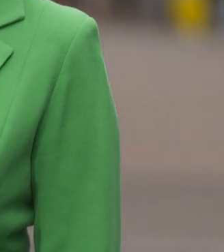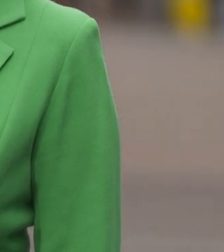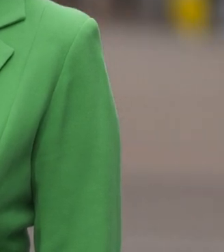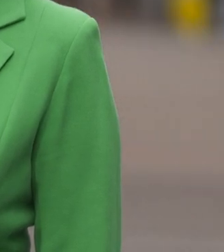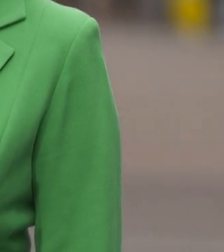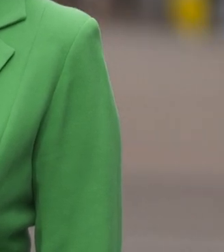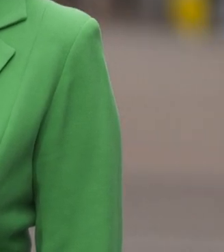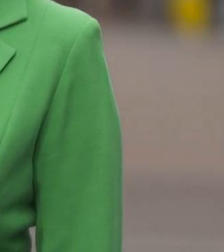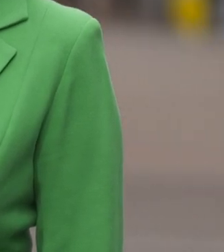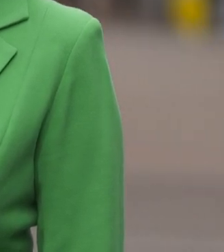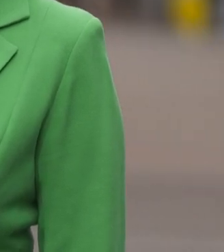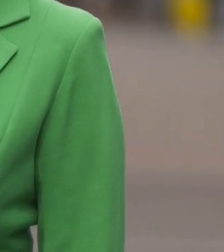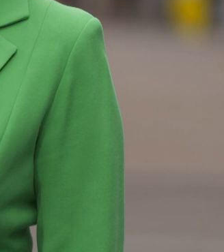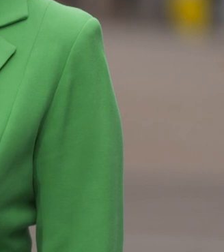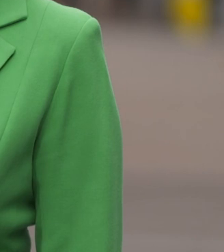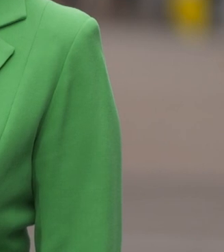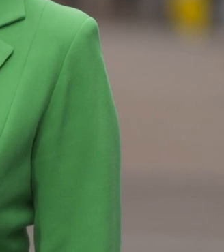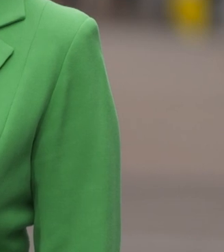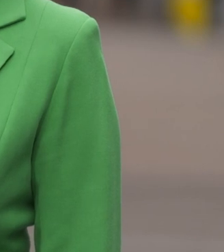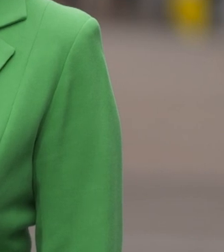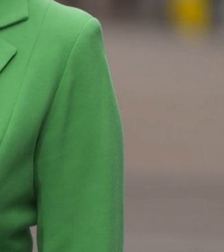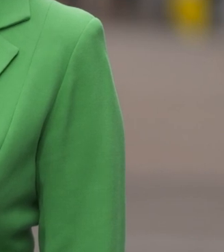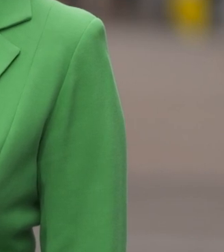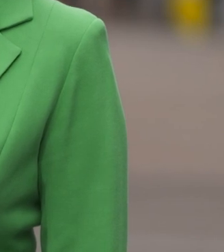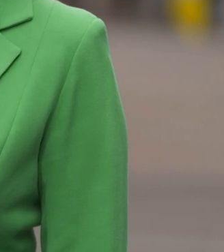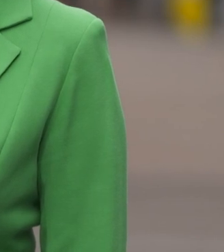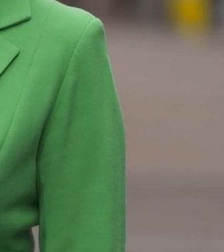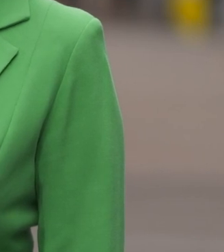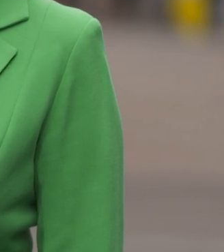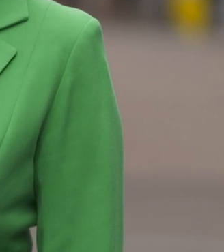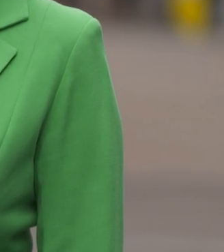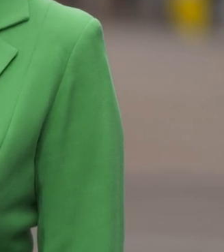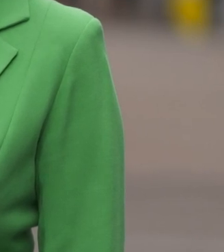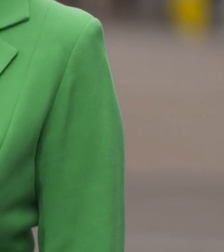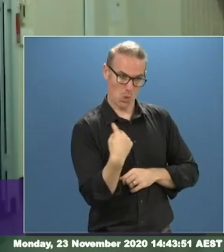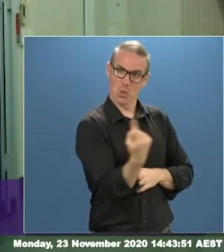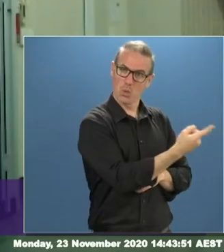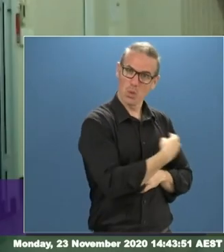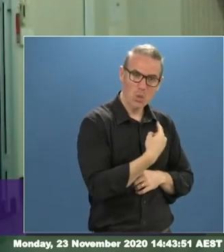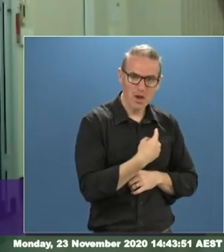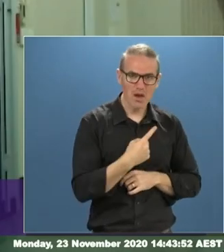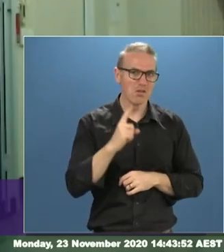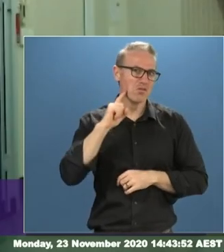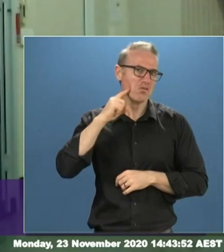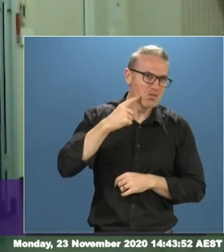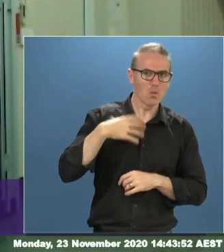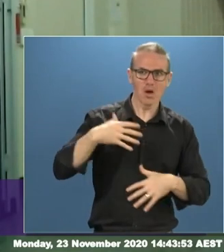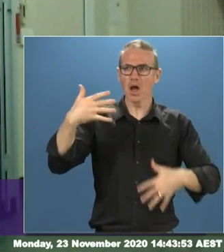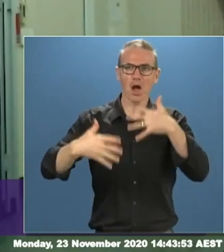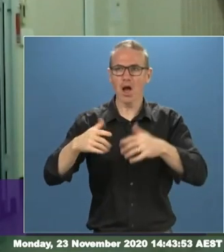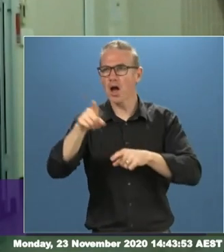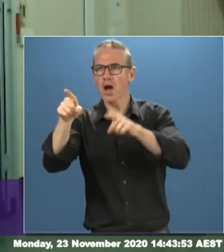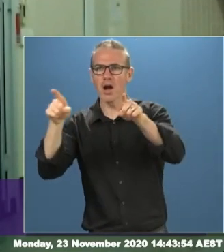rate of non-Indigenous children. They're also 11 times more likely to be in out-of-home care. We are people who are